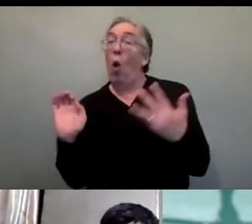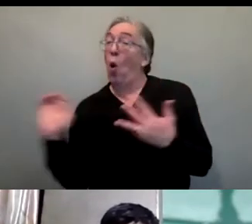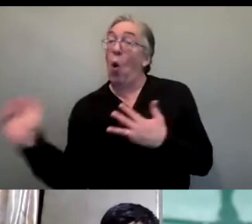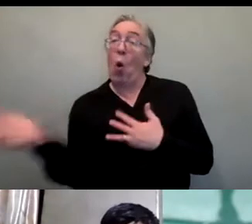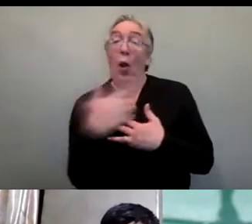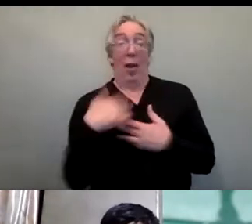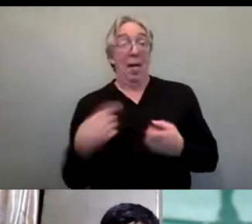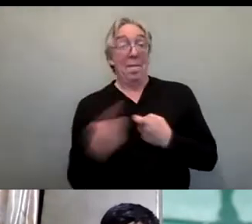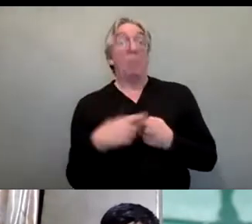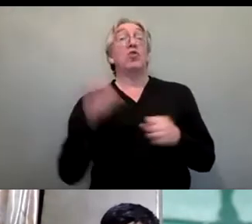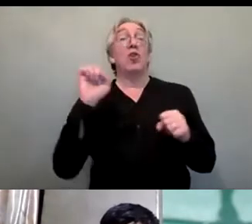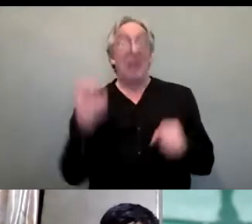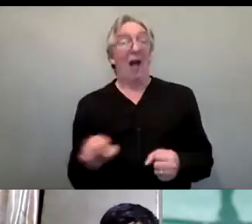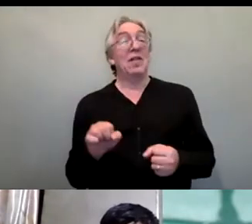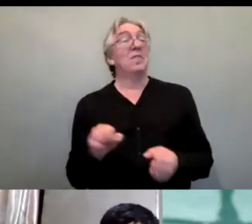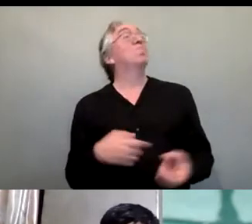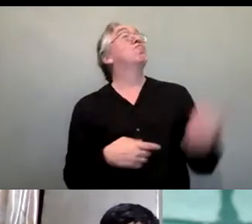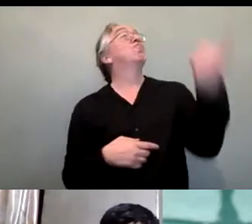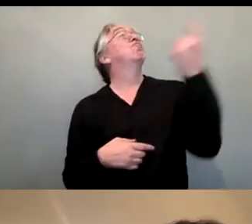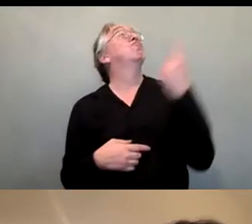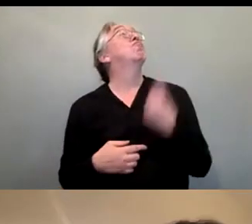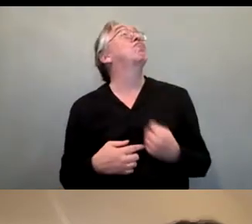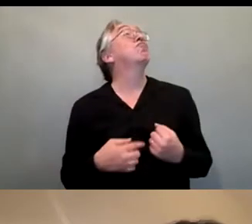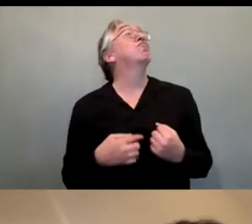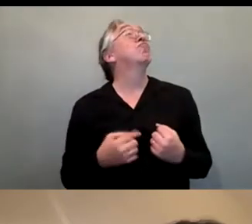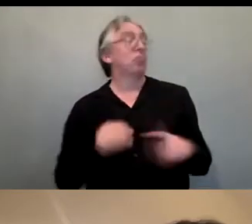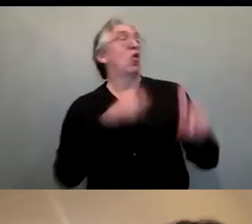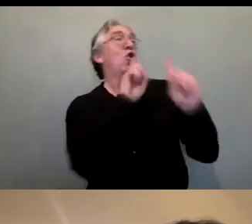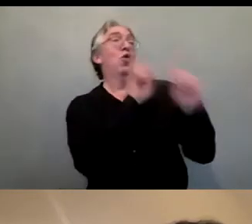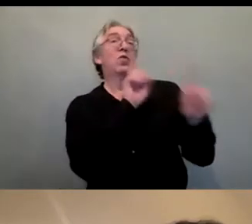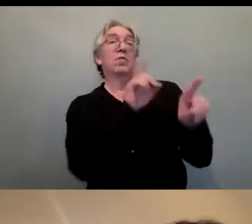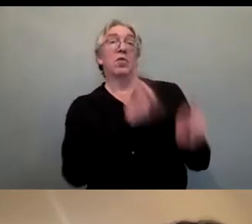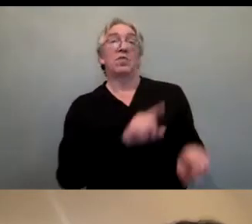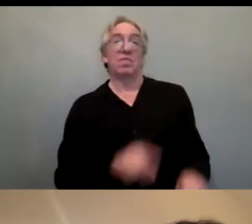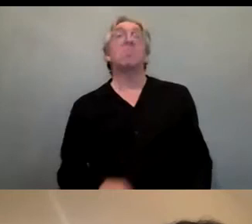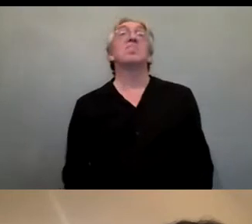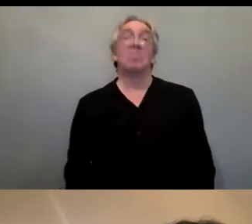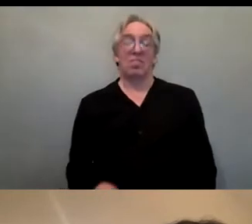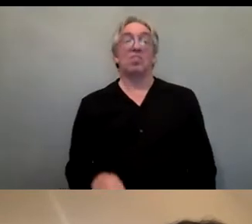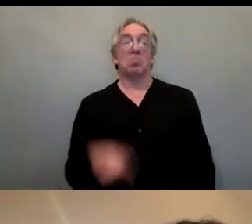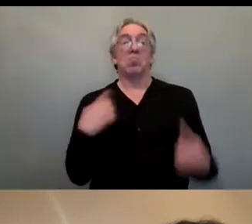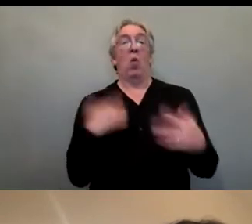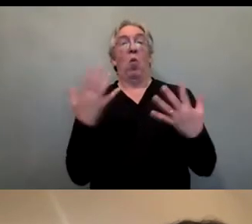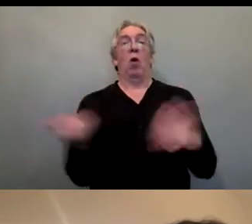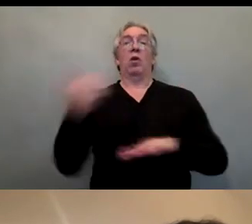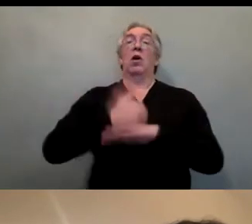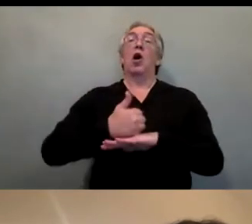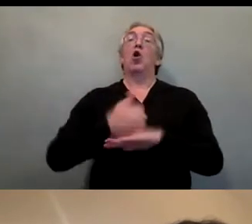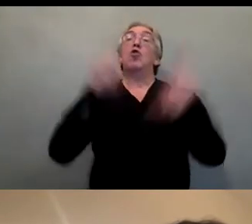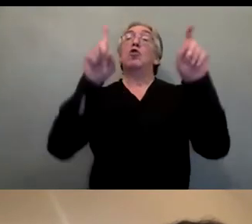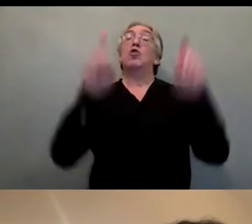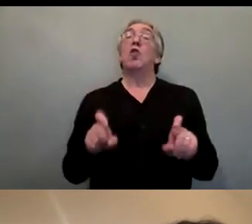for surveys, to build surveys and to answer surveys, whatever method works